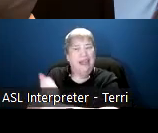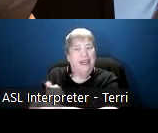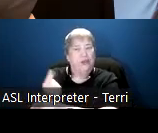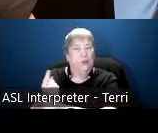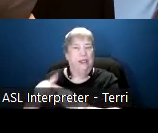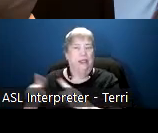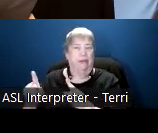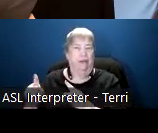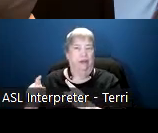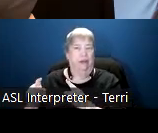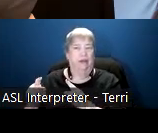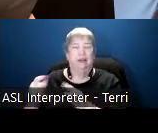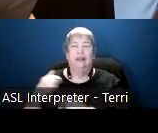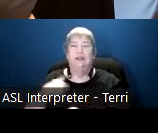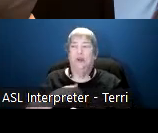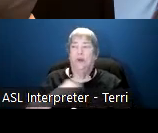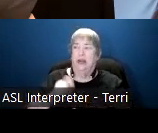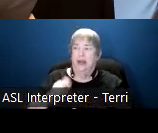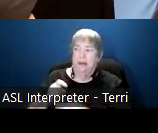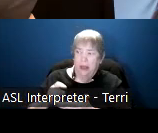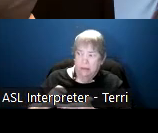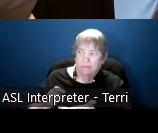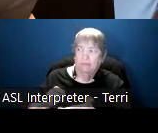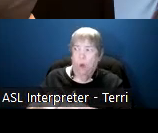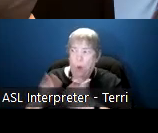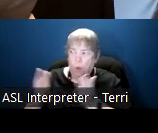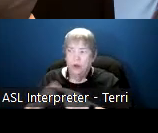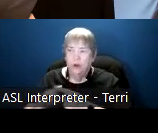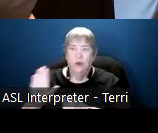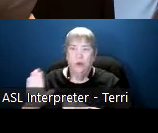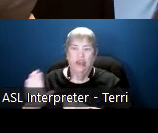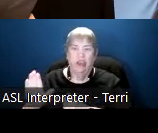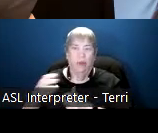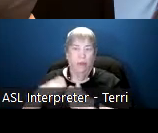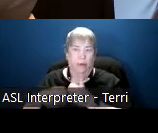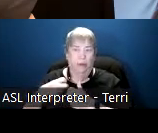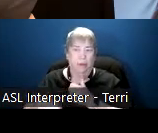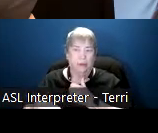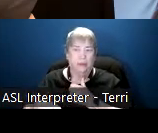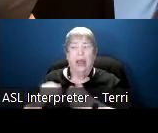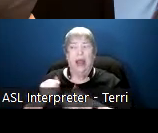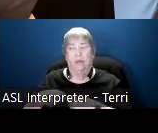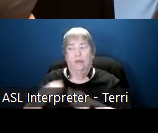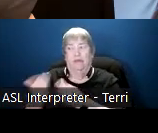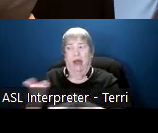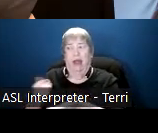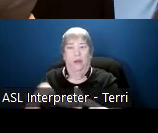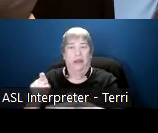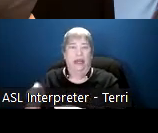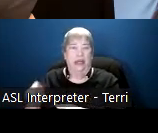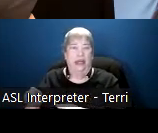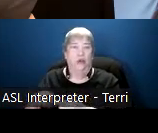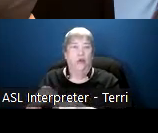want to be open to the issues that they're experiencing and be helpful in providing what they need to resolve those